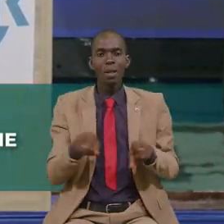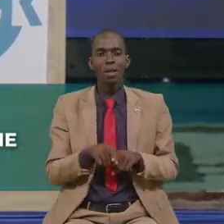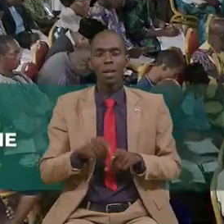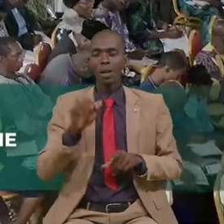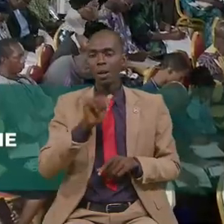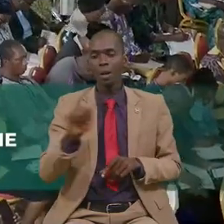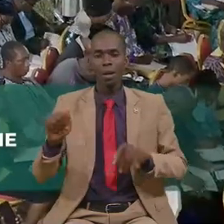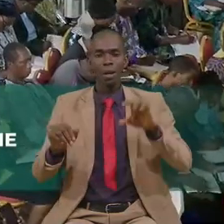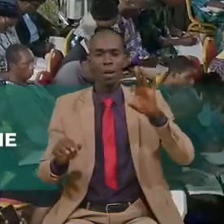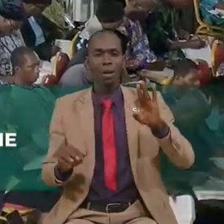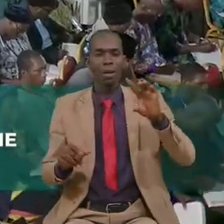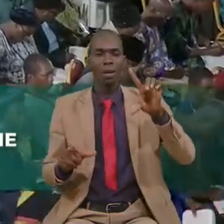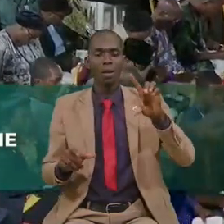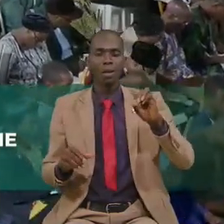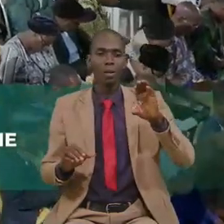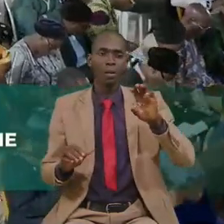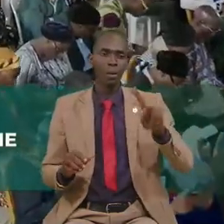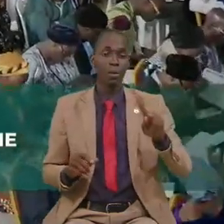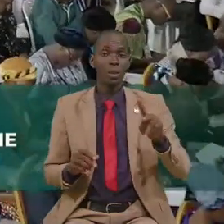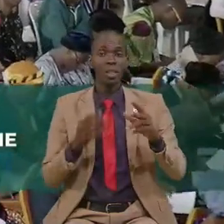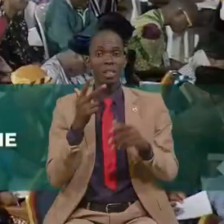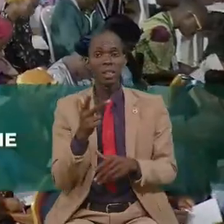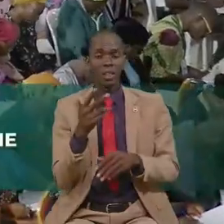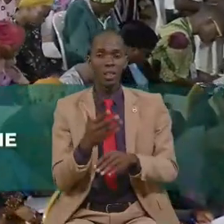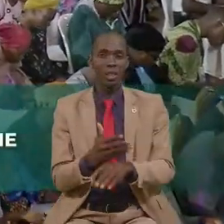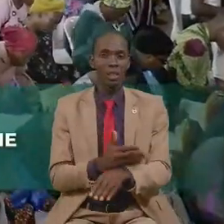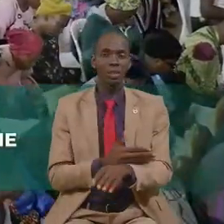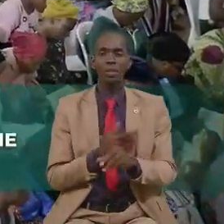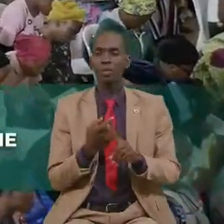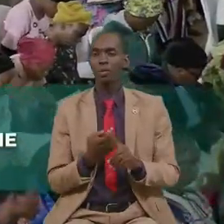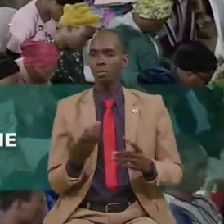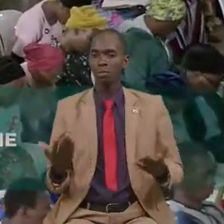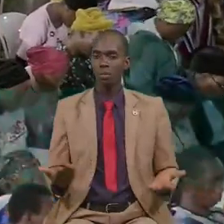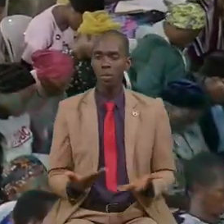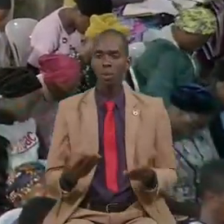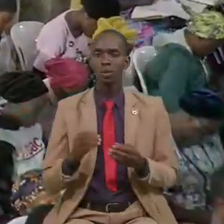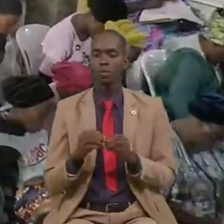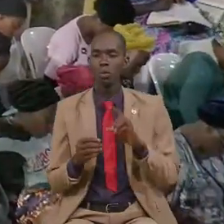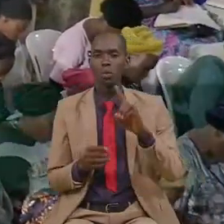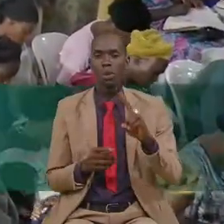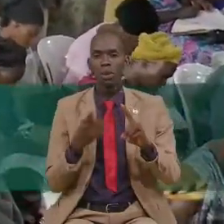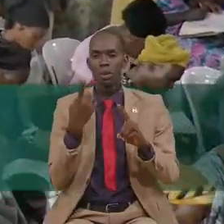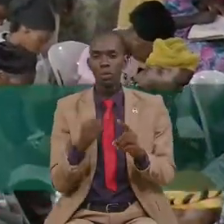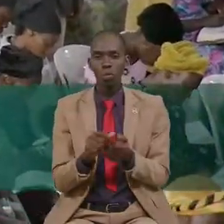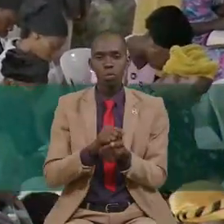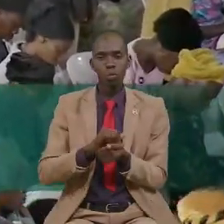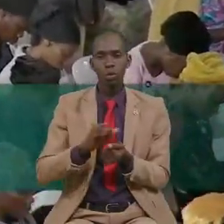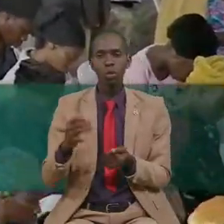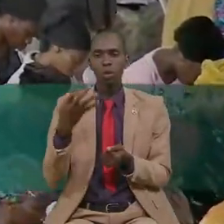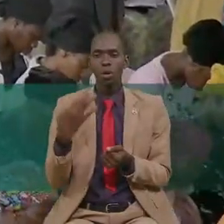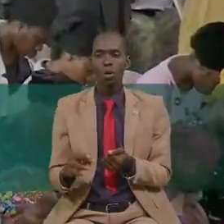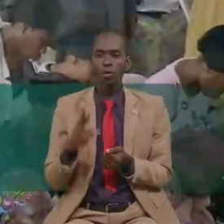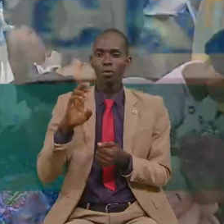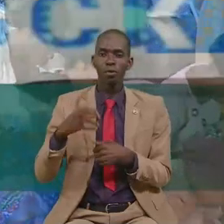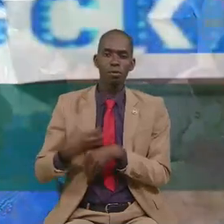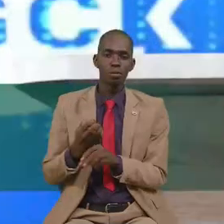flock. We're looking at three things here. Number one, we're looking at the washing of regeneration